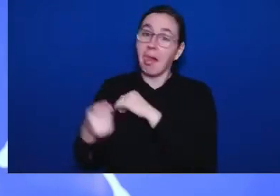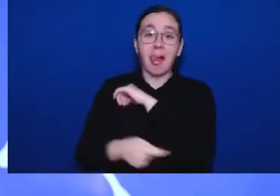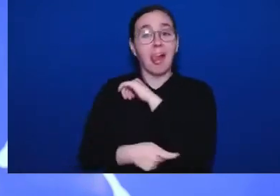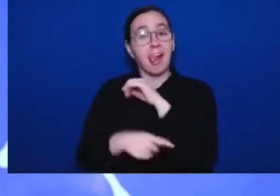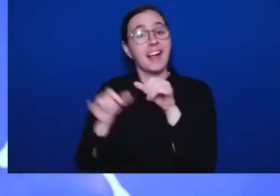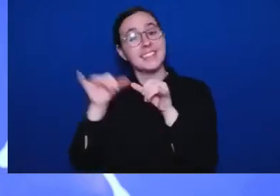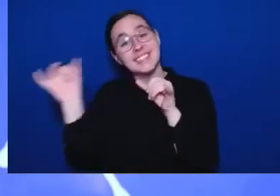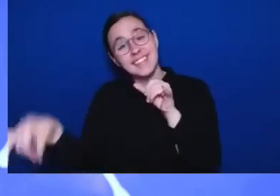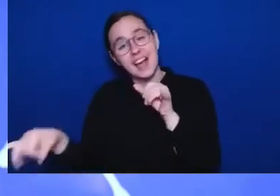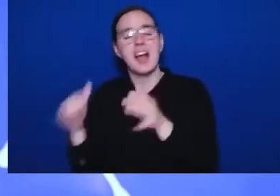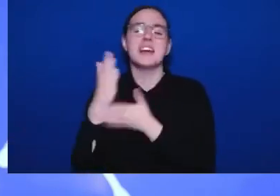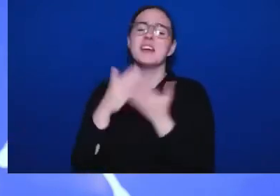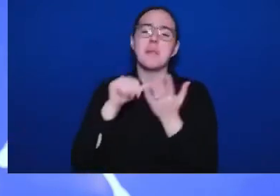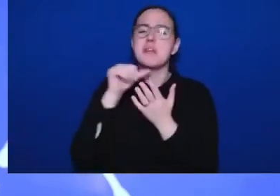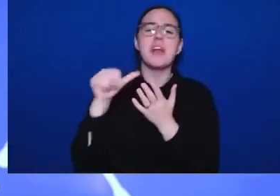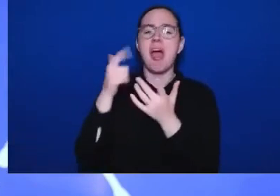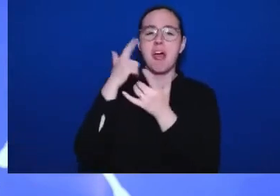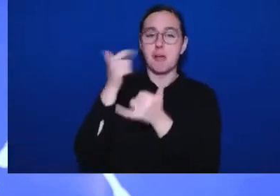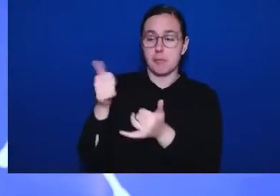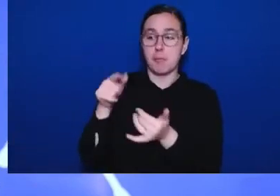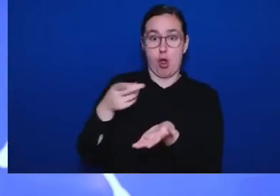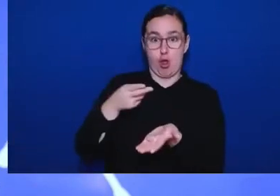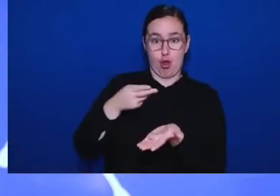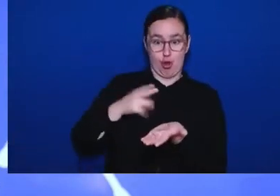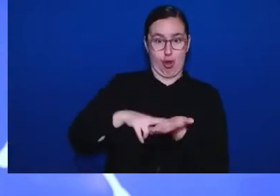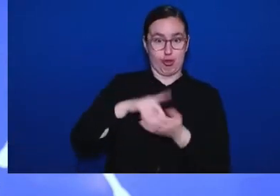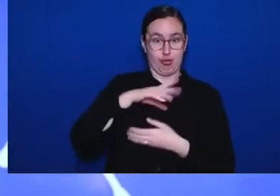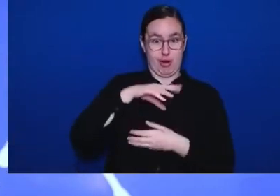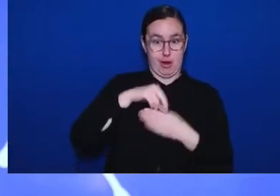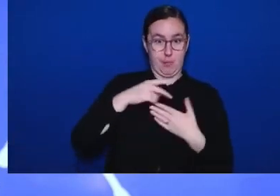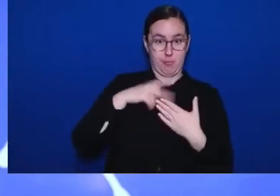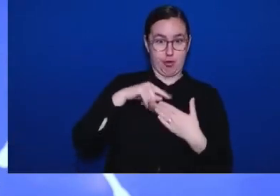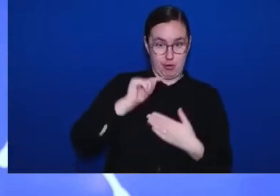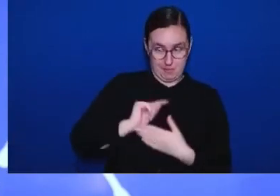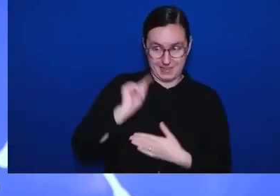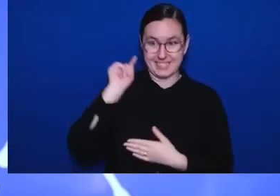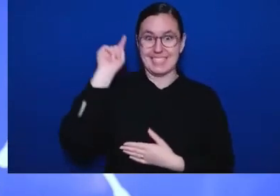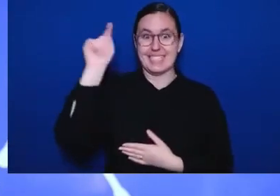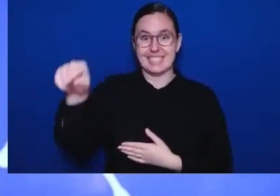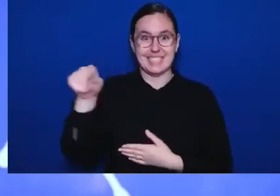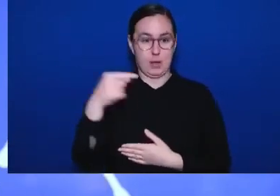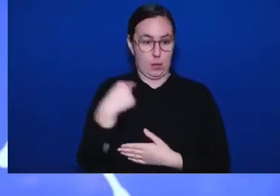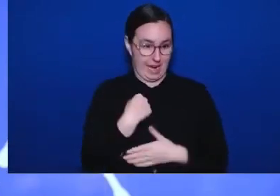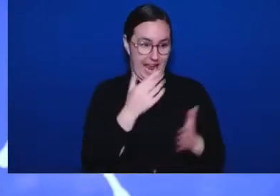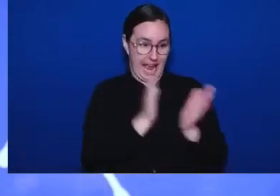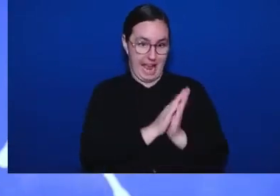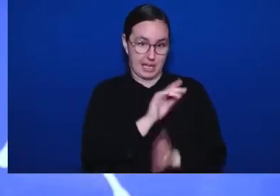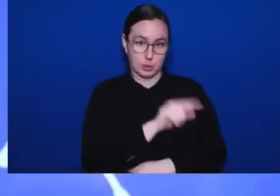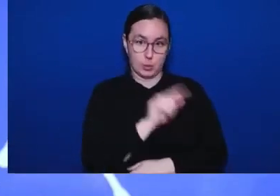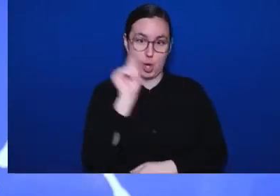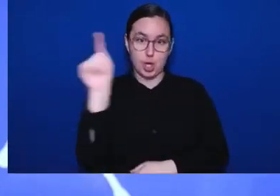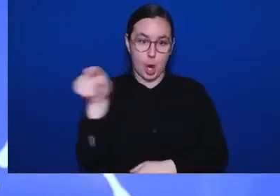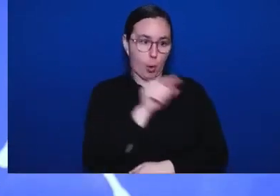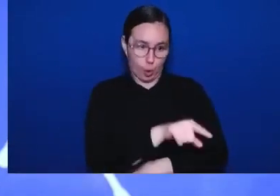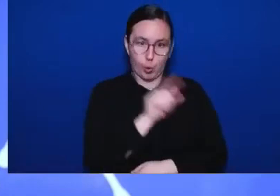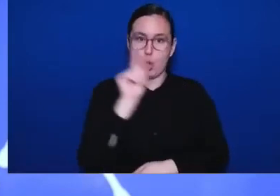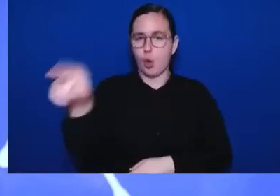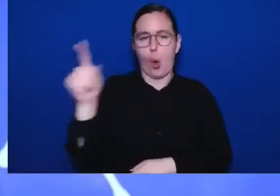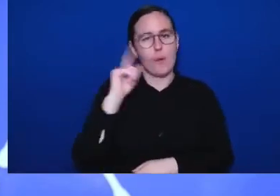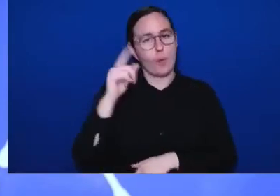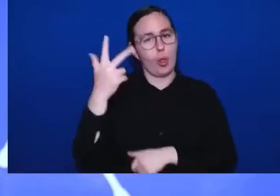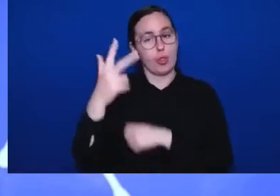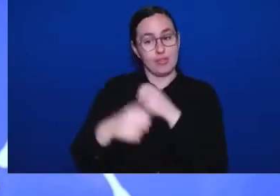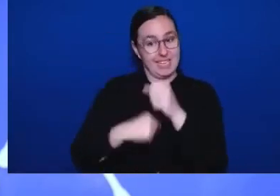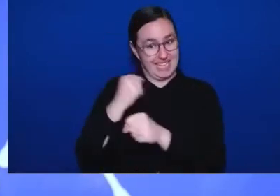obviously they're available either in that community or elsewhere. And so if you look at the Practice Ready Assessment Program, the 32